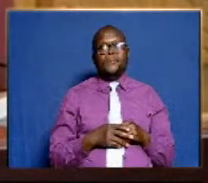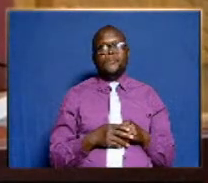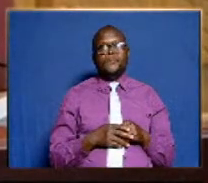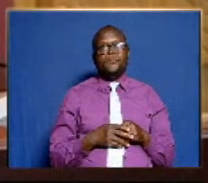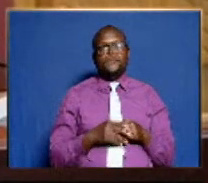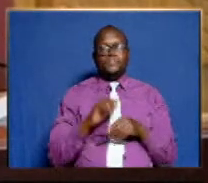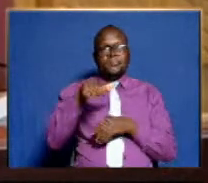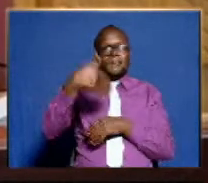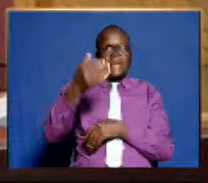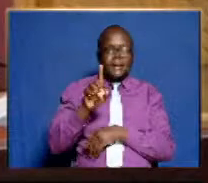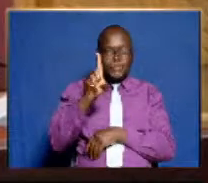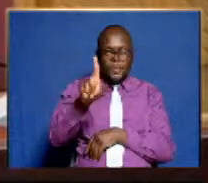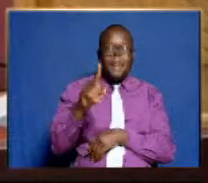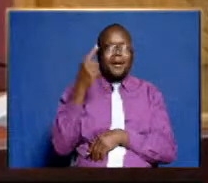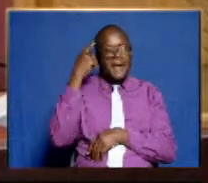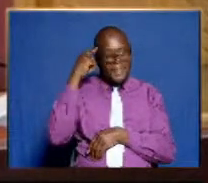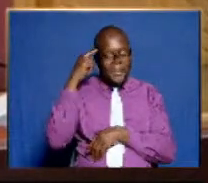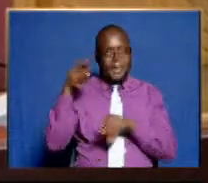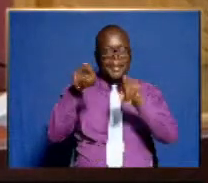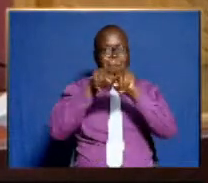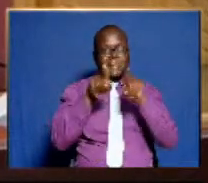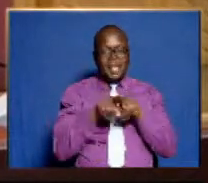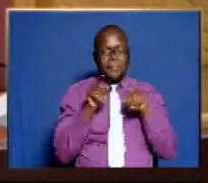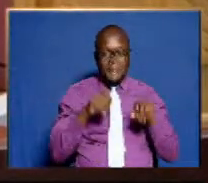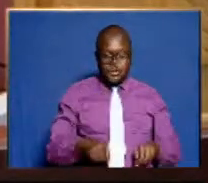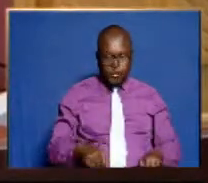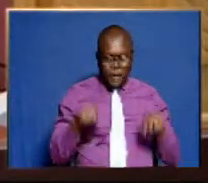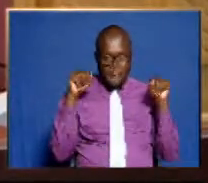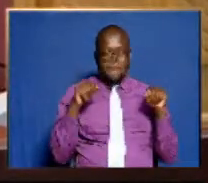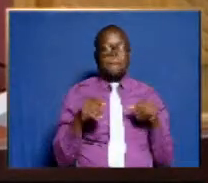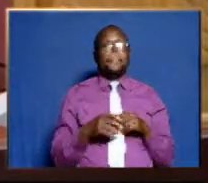the next one also I think is by the same chair,